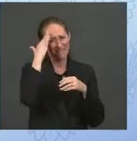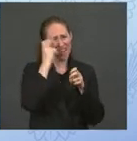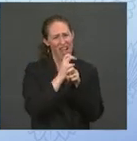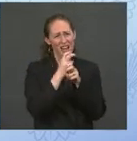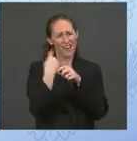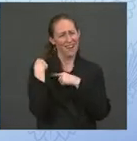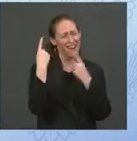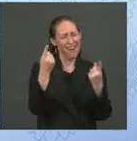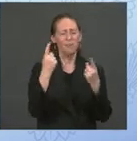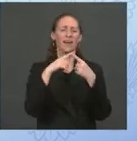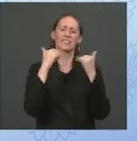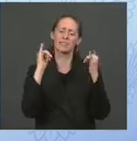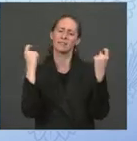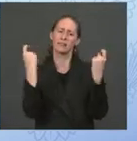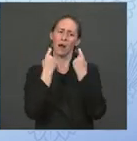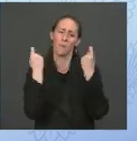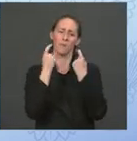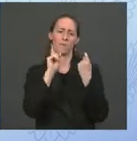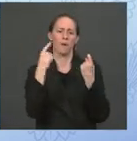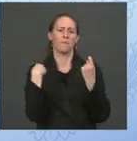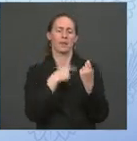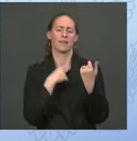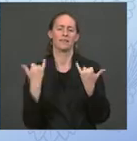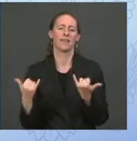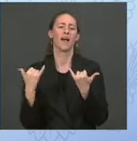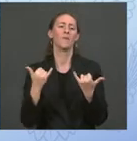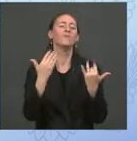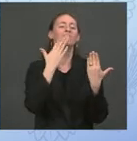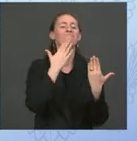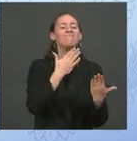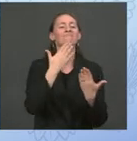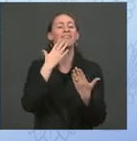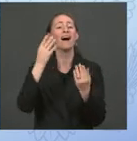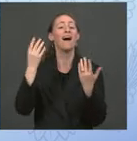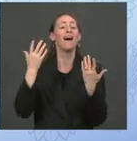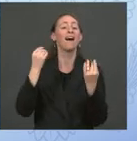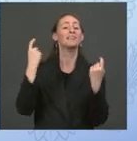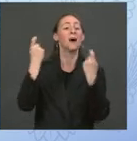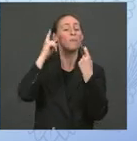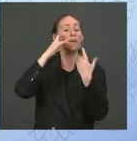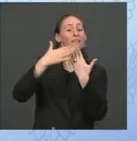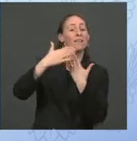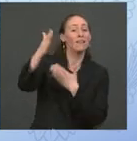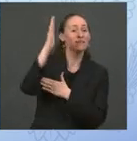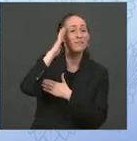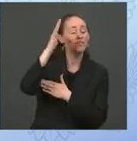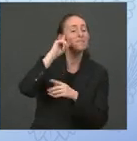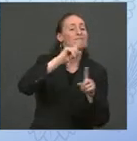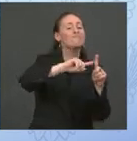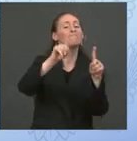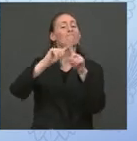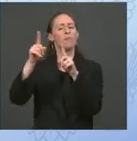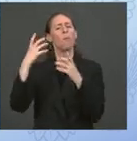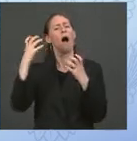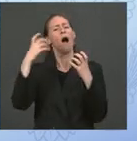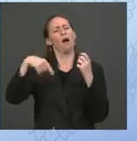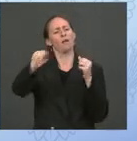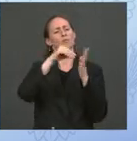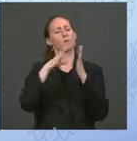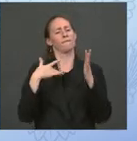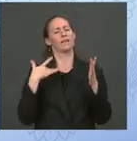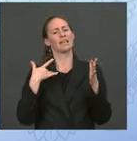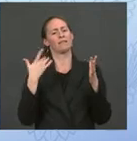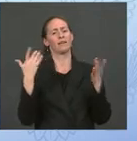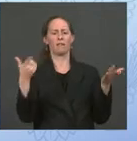And I stand with this immense gratitude for the possibility of a future where all of our students belong, where each child is seen for